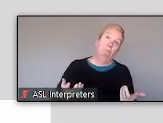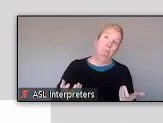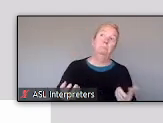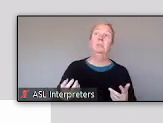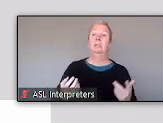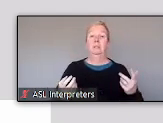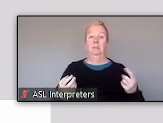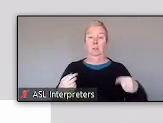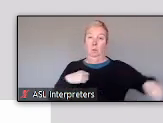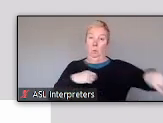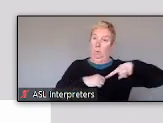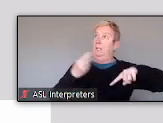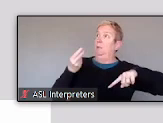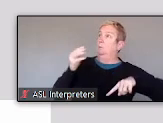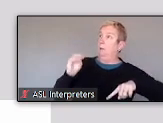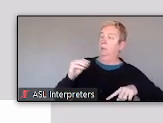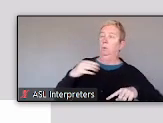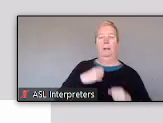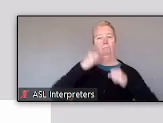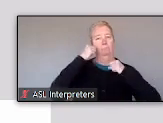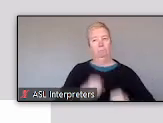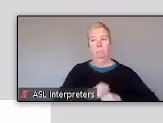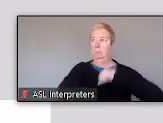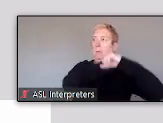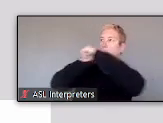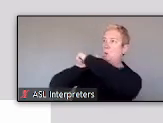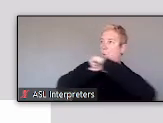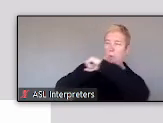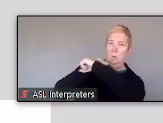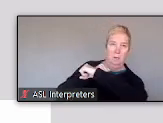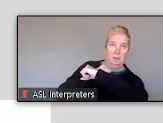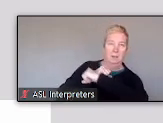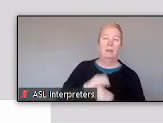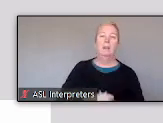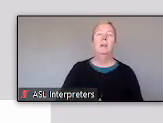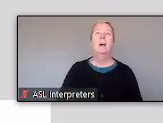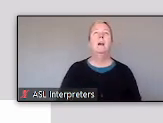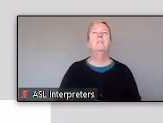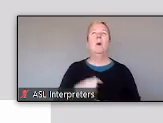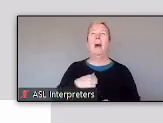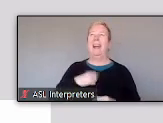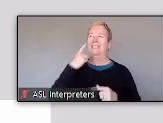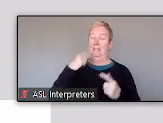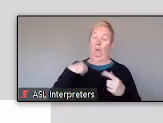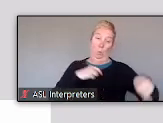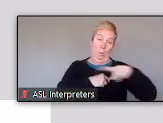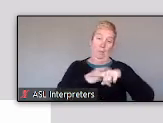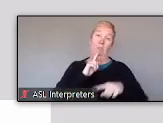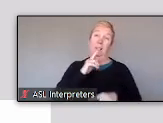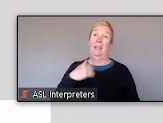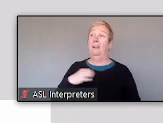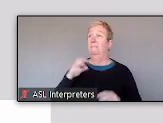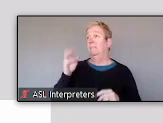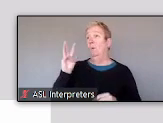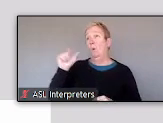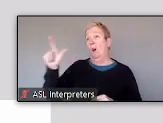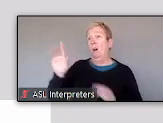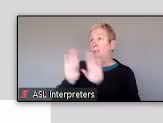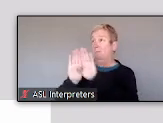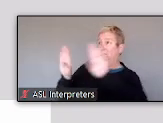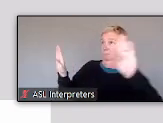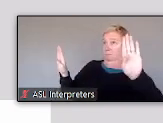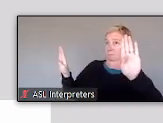high levels of immune protection. In other words, I kind of think of it as a wall of protection